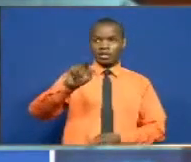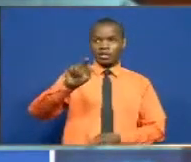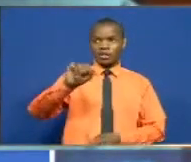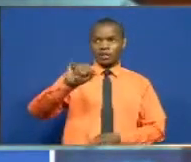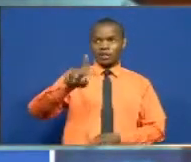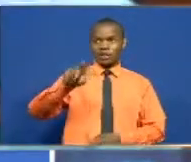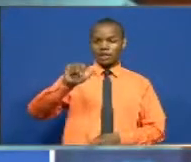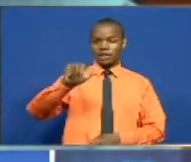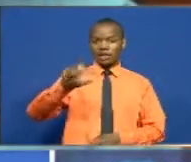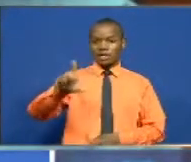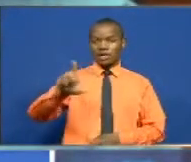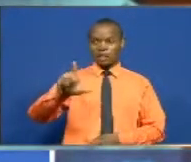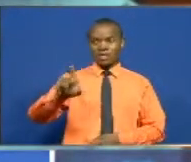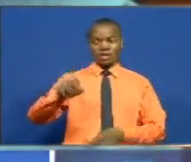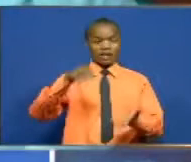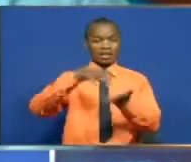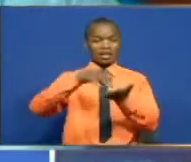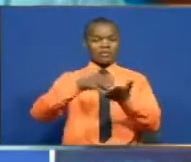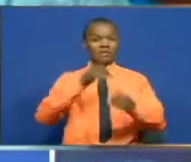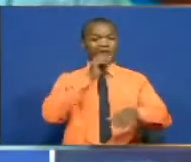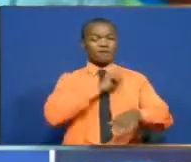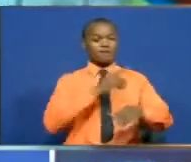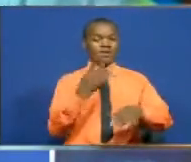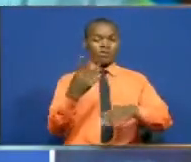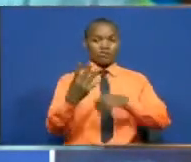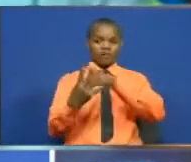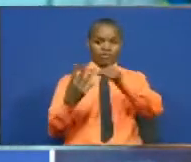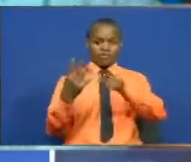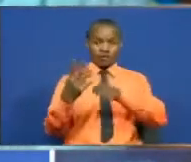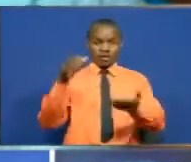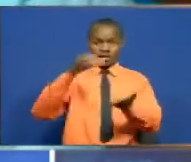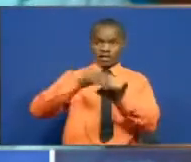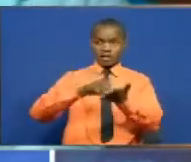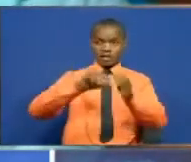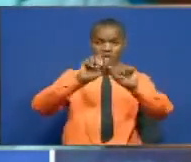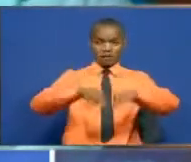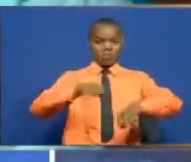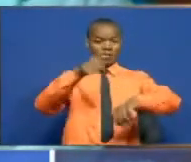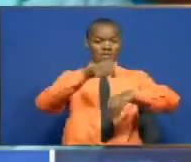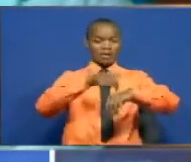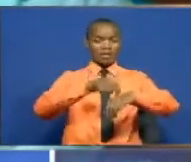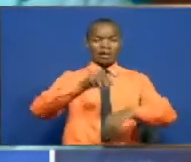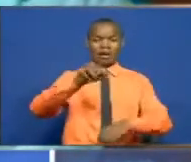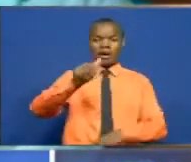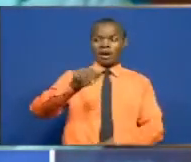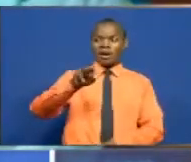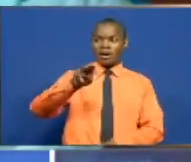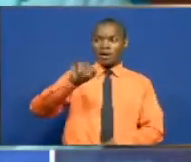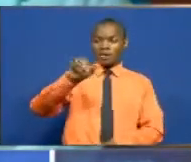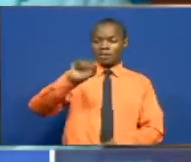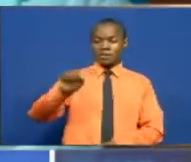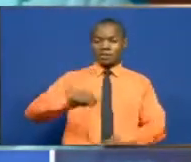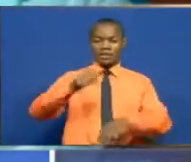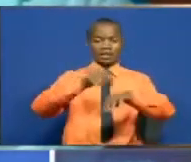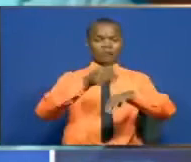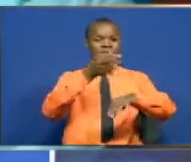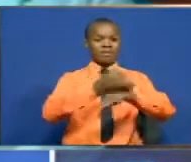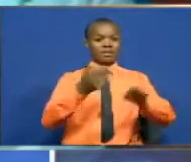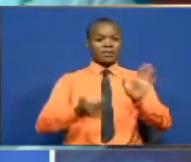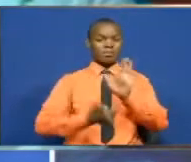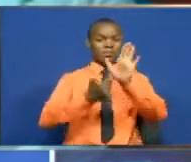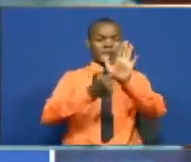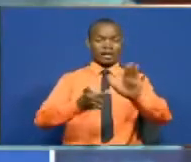Katsandas Varia, have been charged on four counts of conspiracy to commit a misdemeanor by falsely presenting themselves